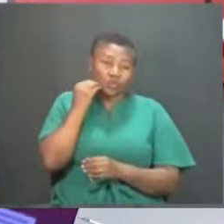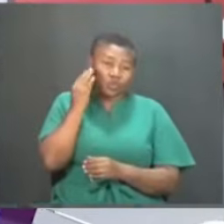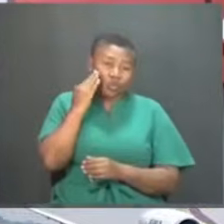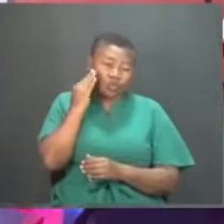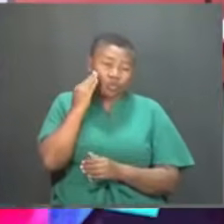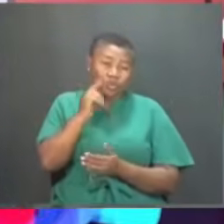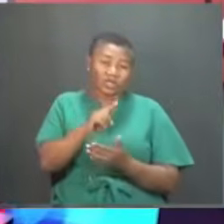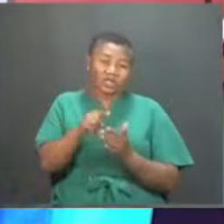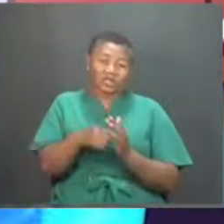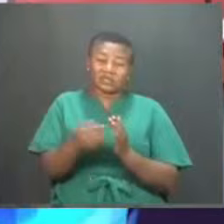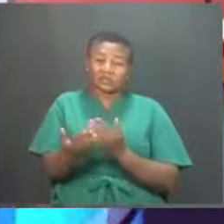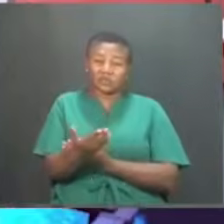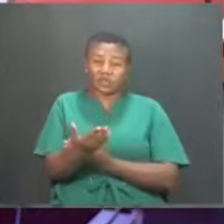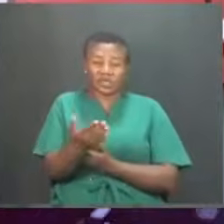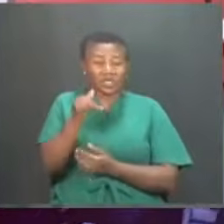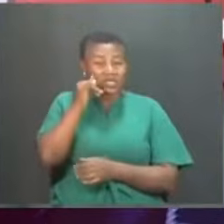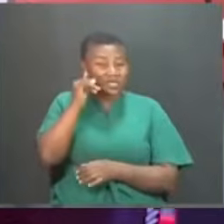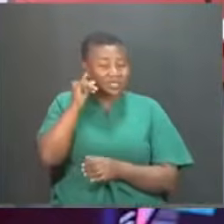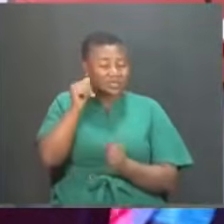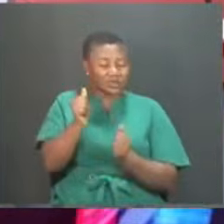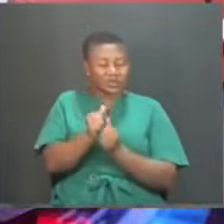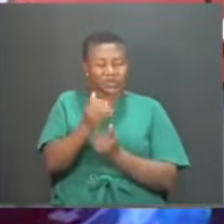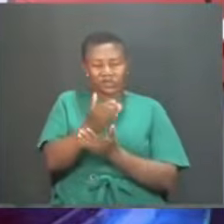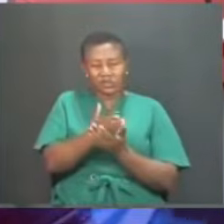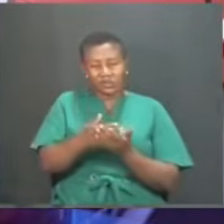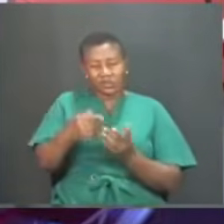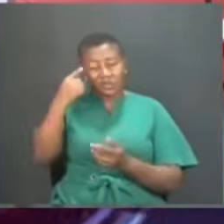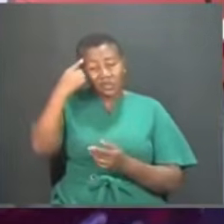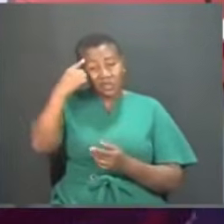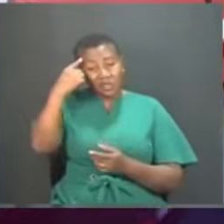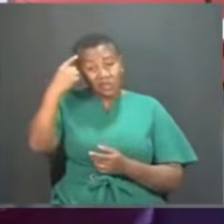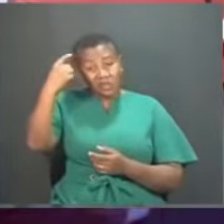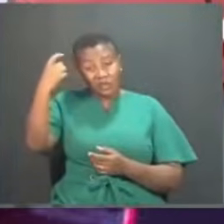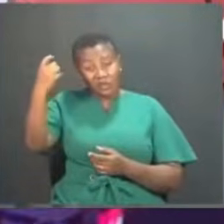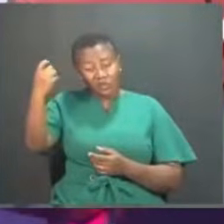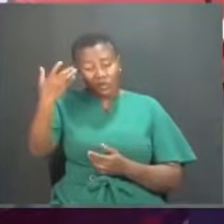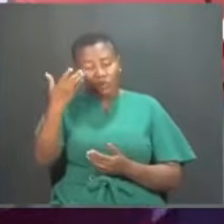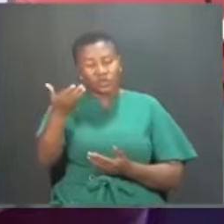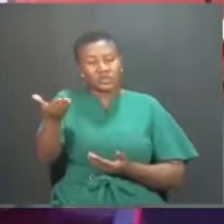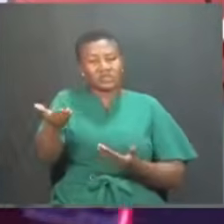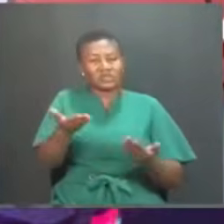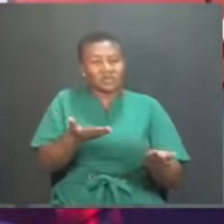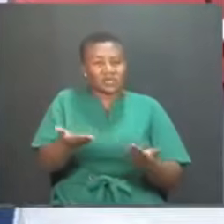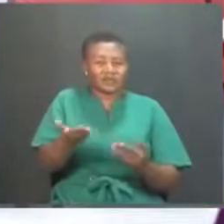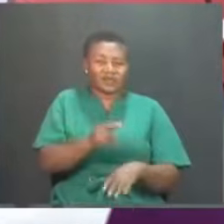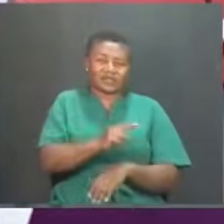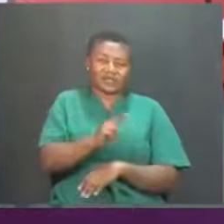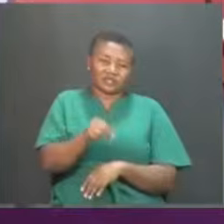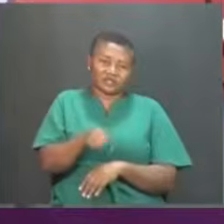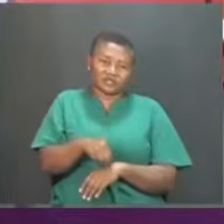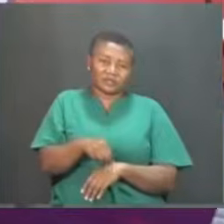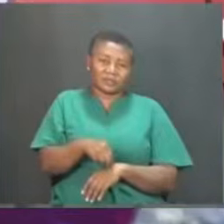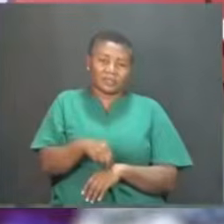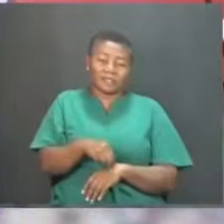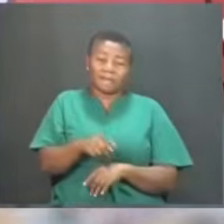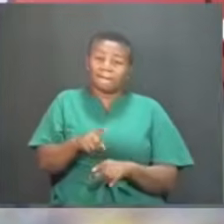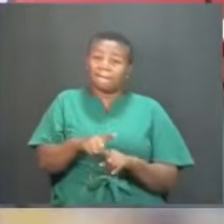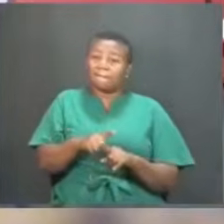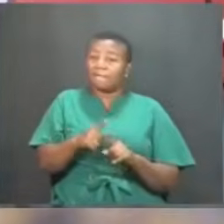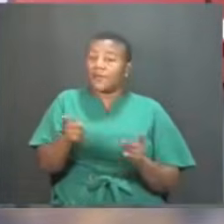some dreams. Mr. Speaker, the dream of serving their nation. But this dream, Mr.